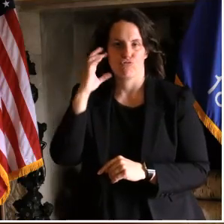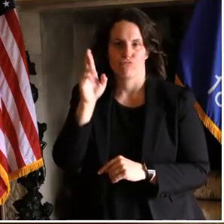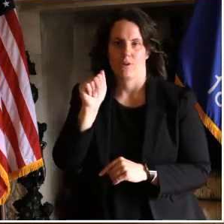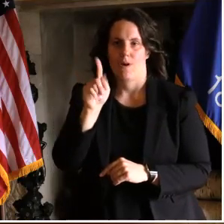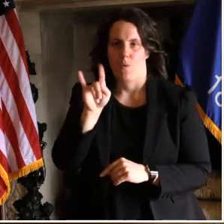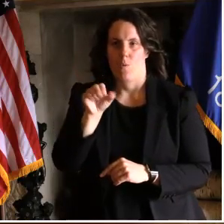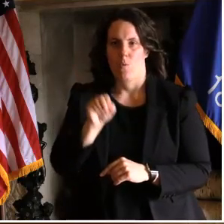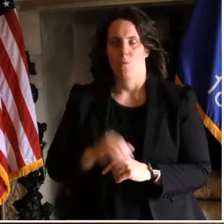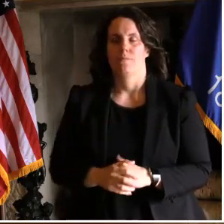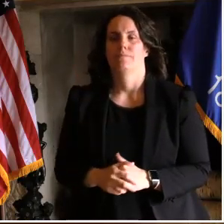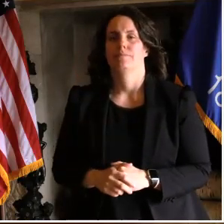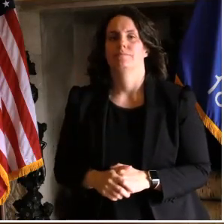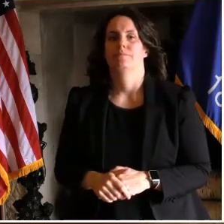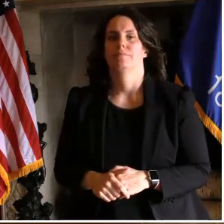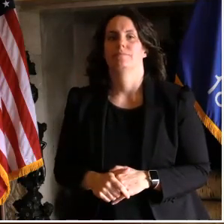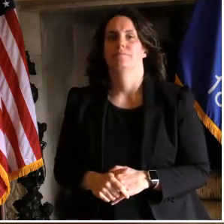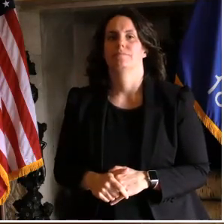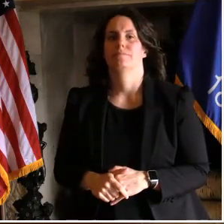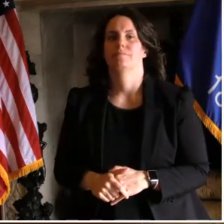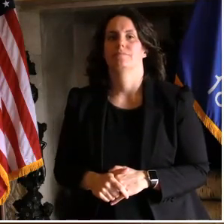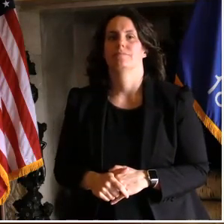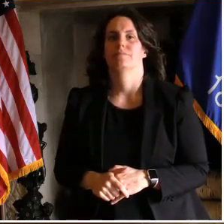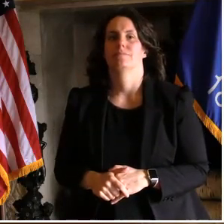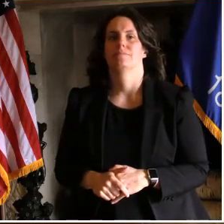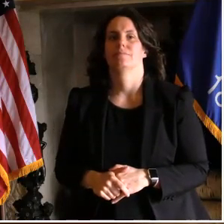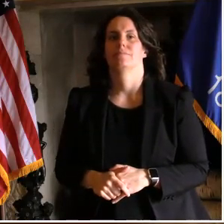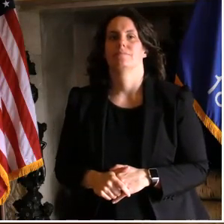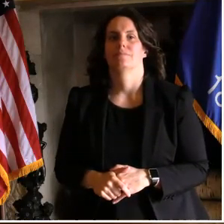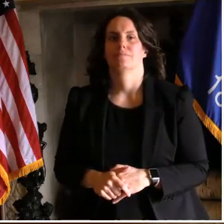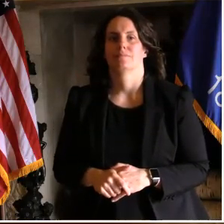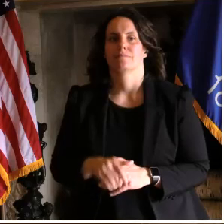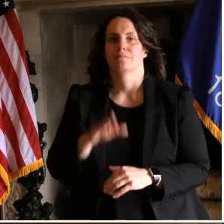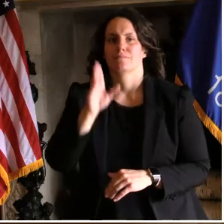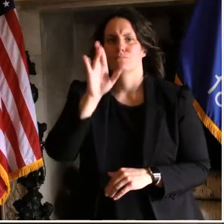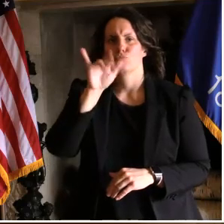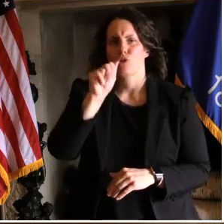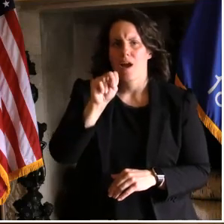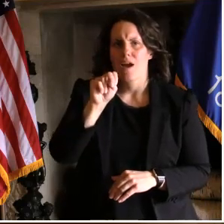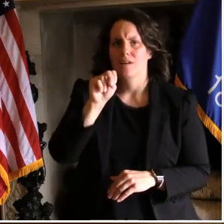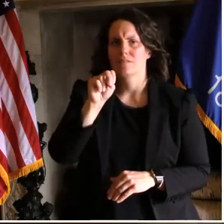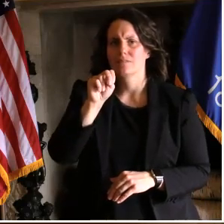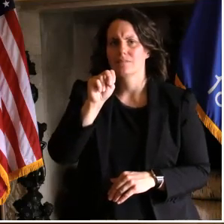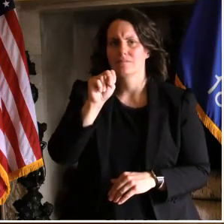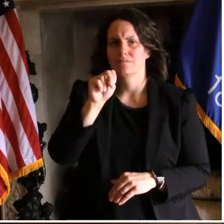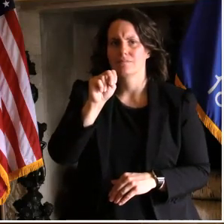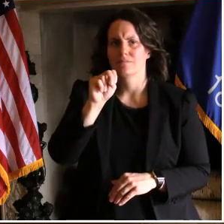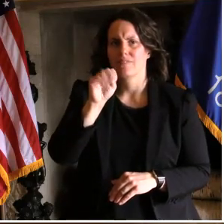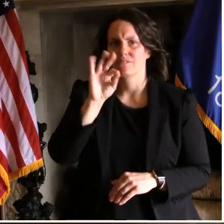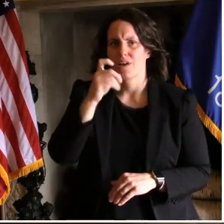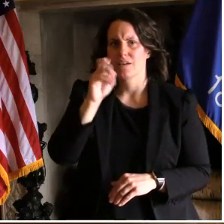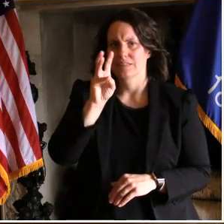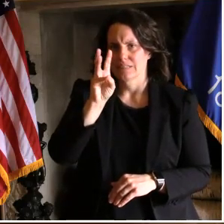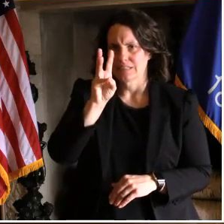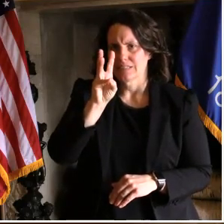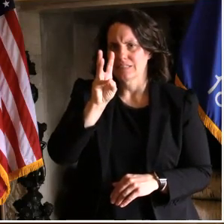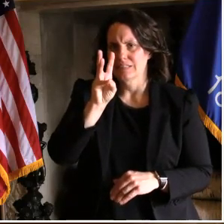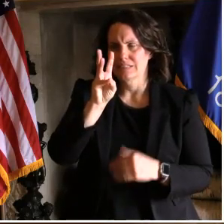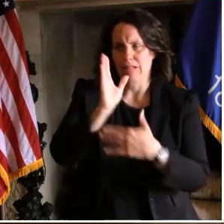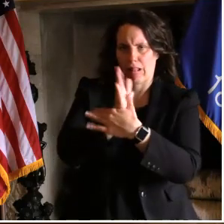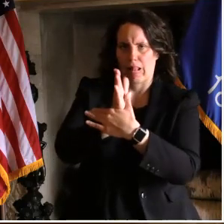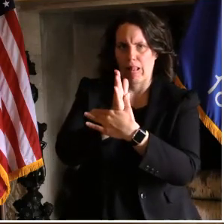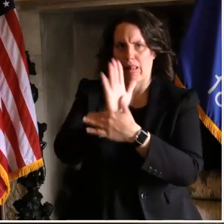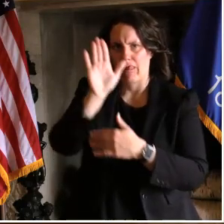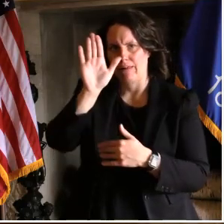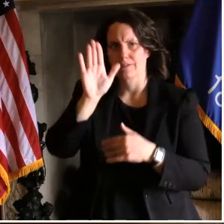is Brian from Fox 6. You called my name, but then Amanda jumped in. Could I go ahead and get a question? Go ahead, please, quickly. Hi. Marty, we're going to let